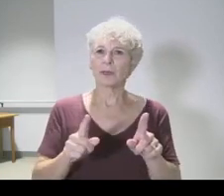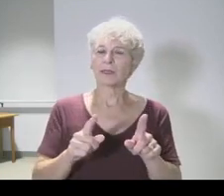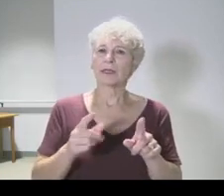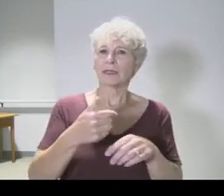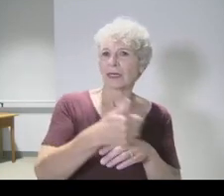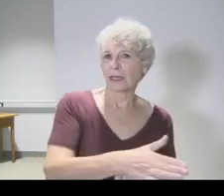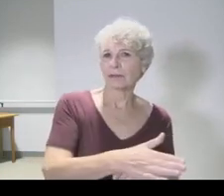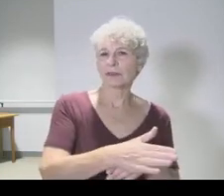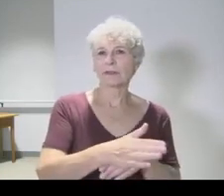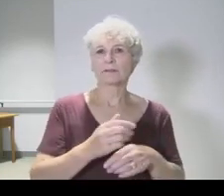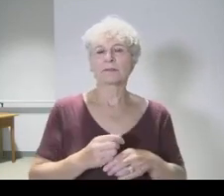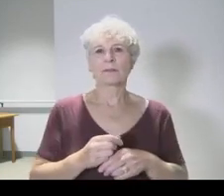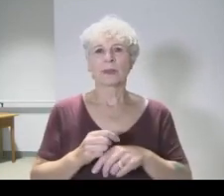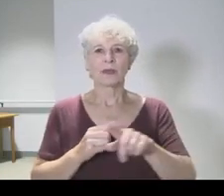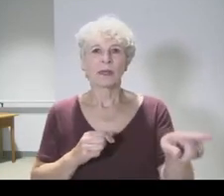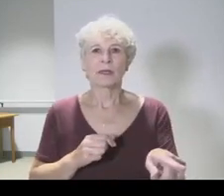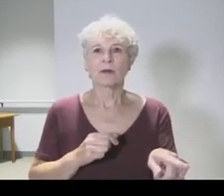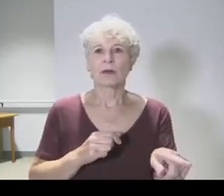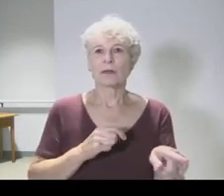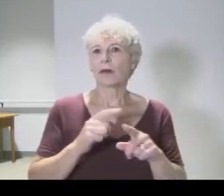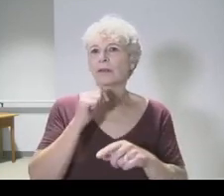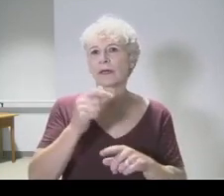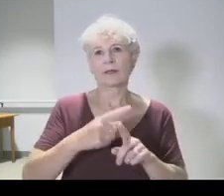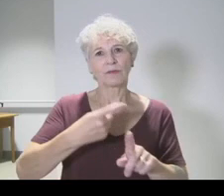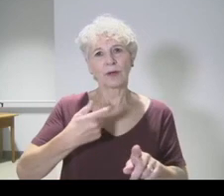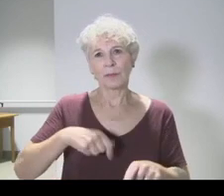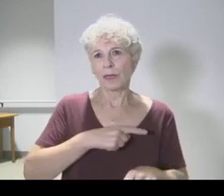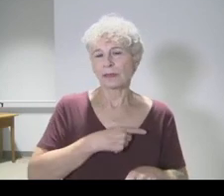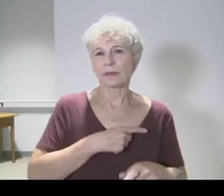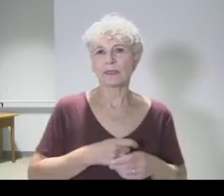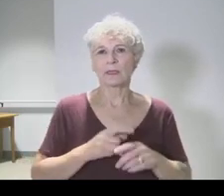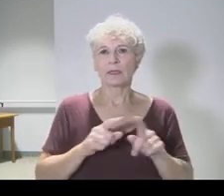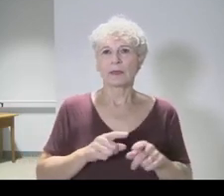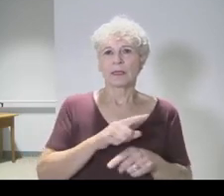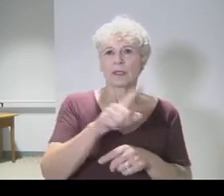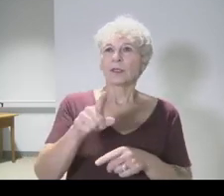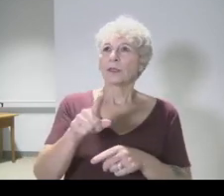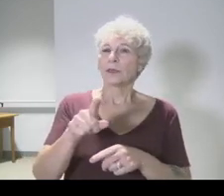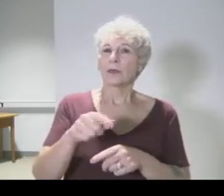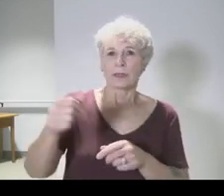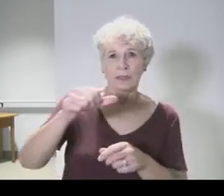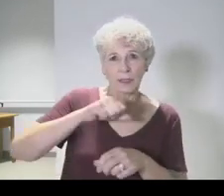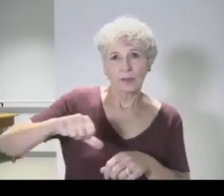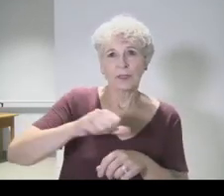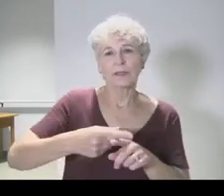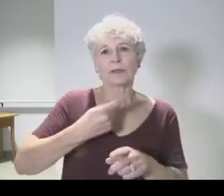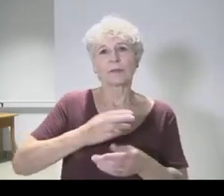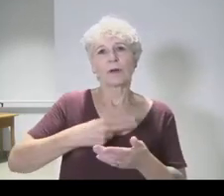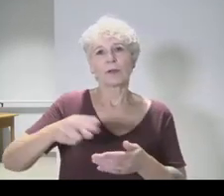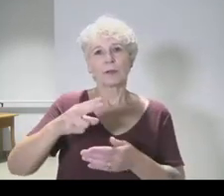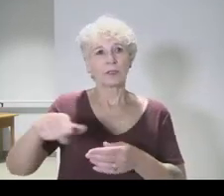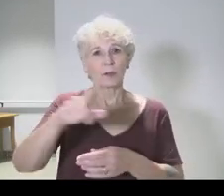plain that they all are not of us. But you have been anointed by the Holy One, and you all have